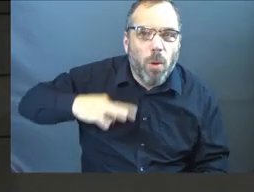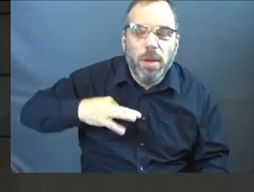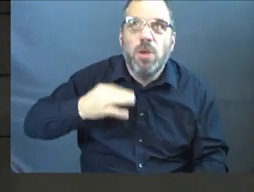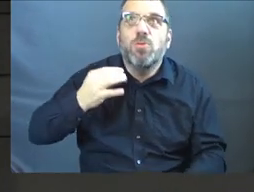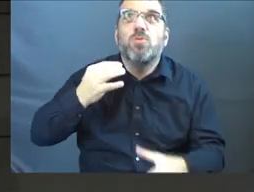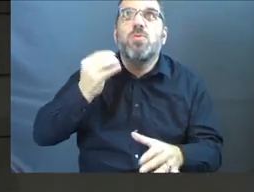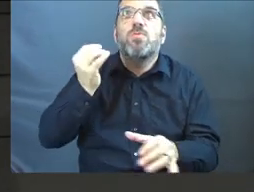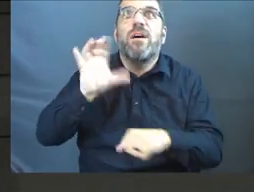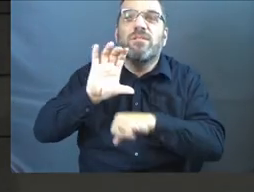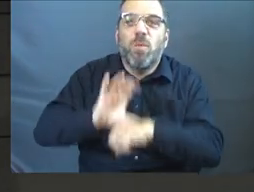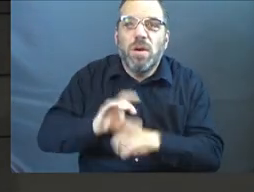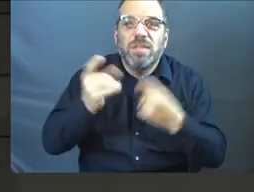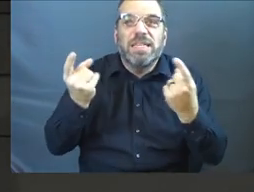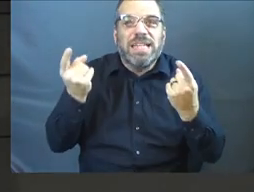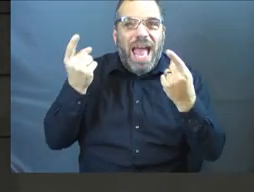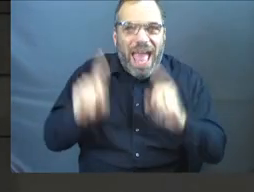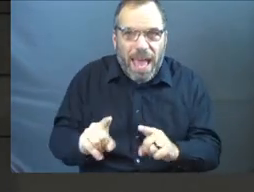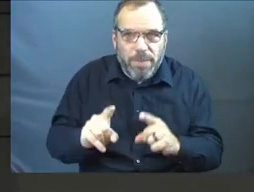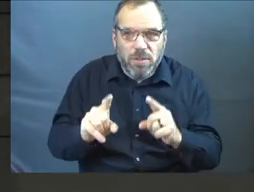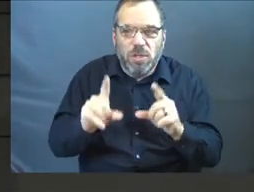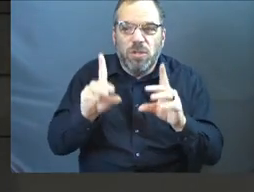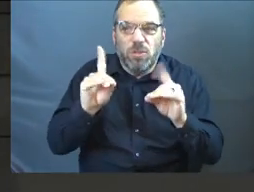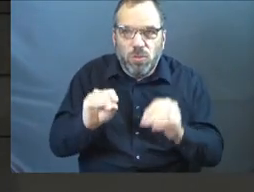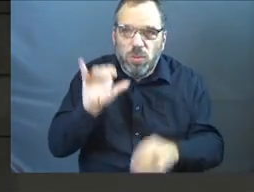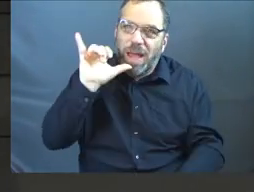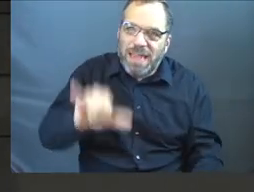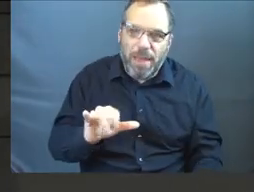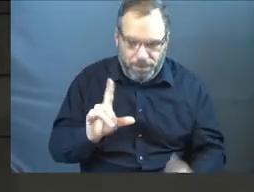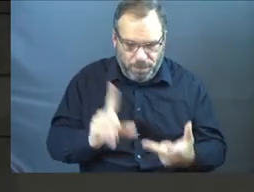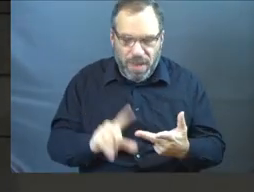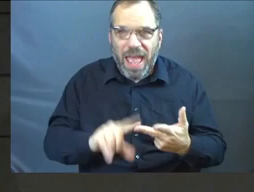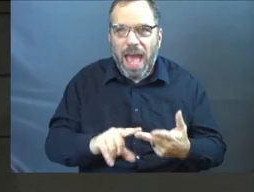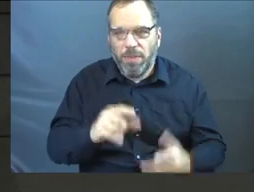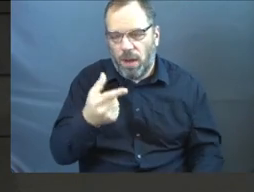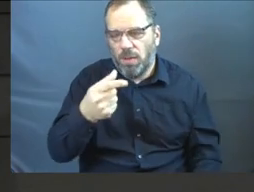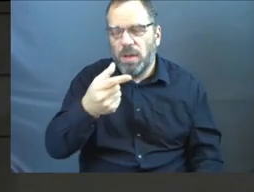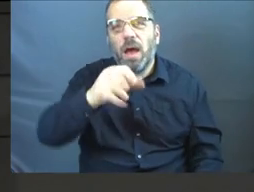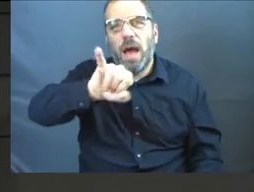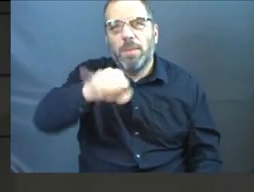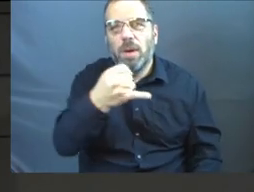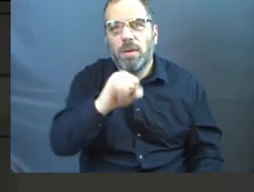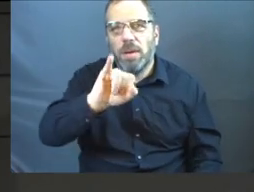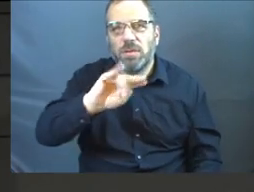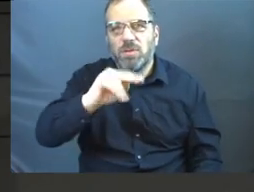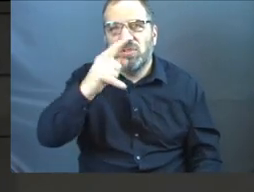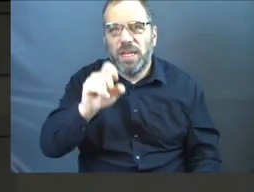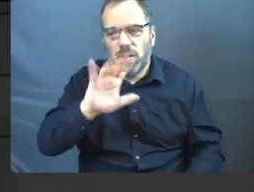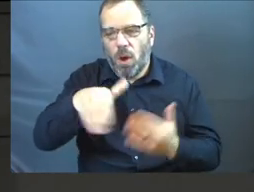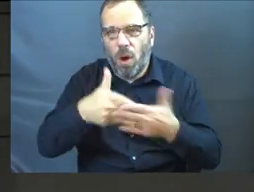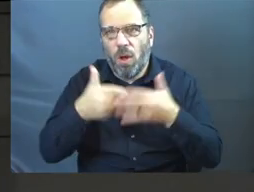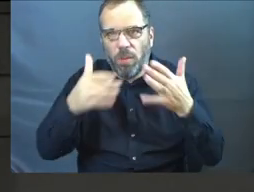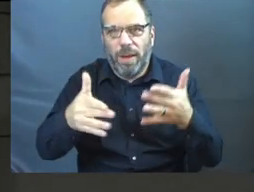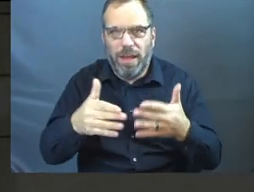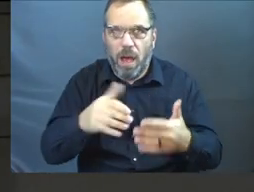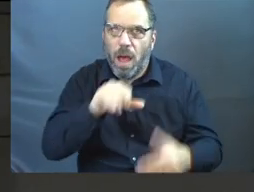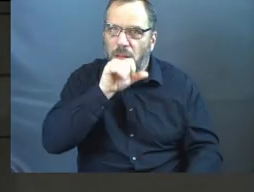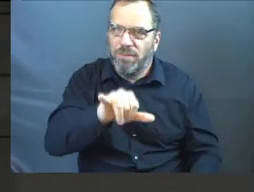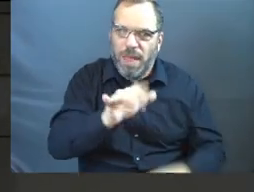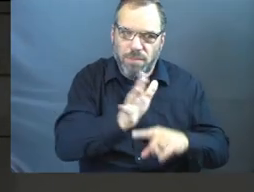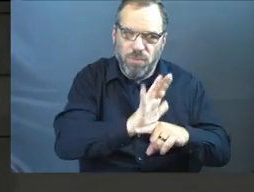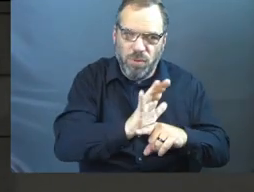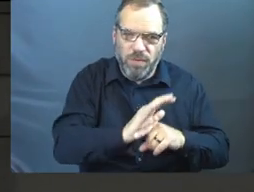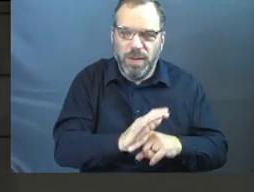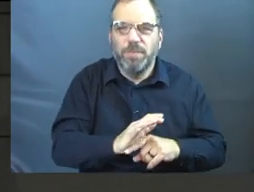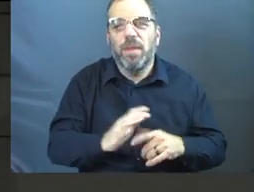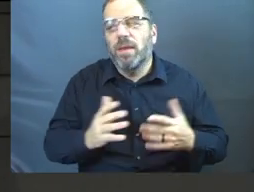it happen. You do what you gotta do. What about Jingle All the Way? This is one, I don't know if this is known by a lot, but I used to love this one. You know what I'm